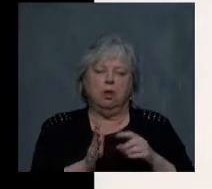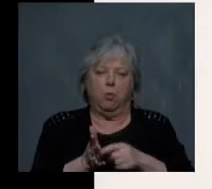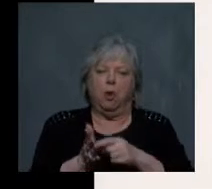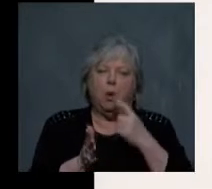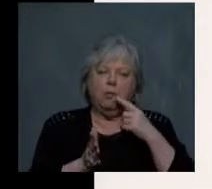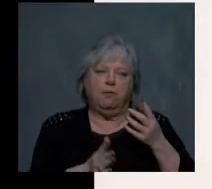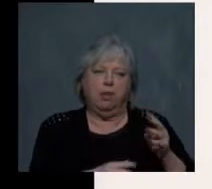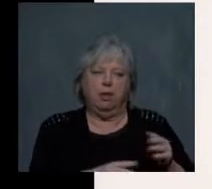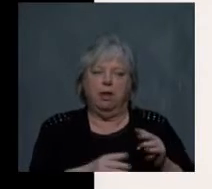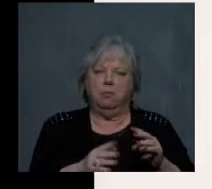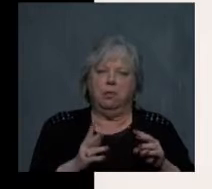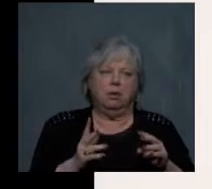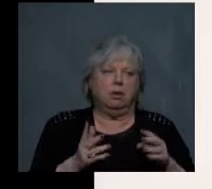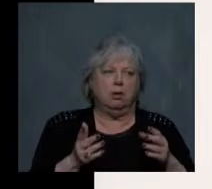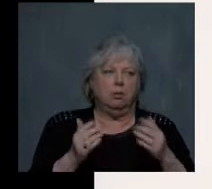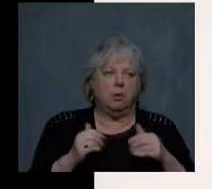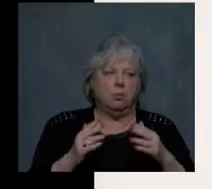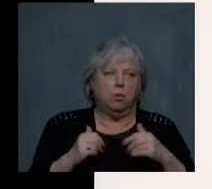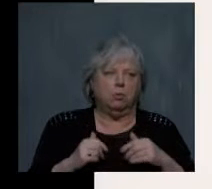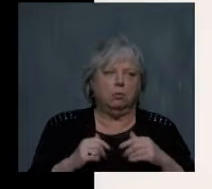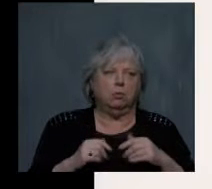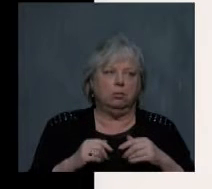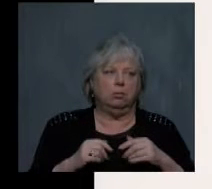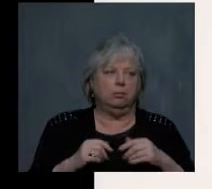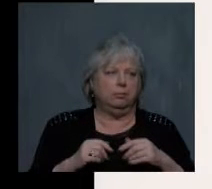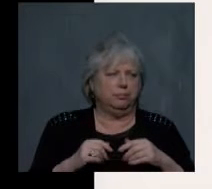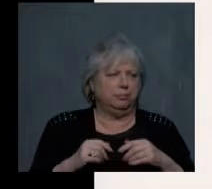the essential element was, let's go one more.